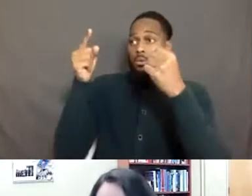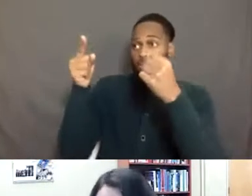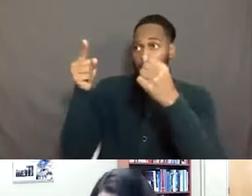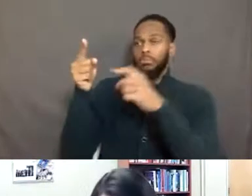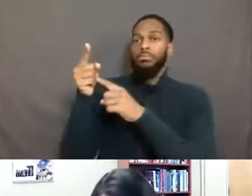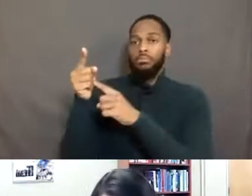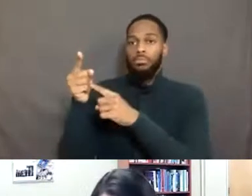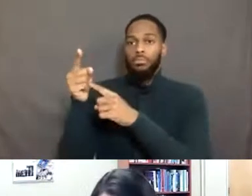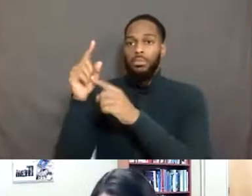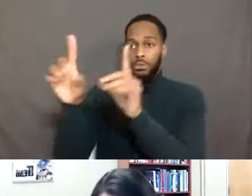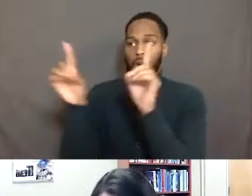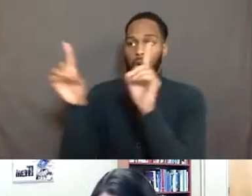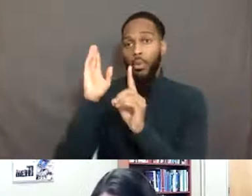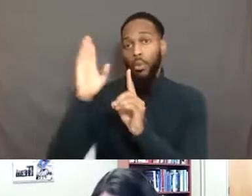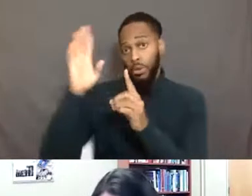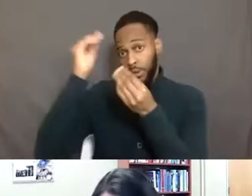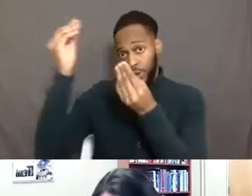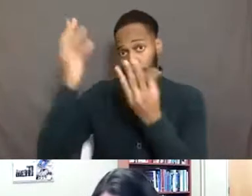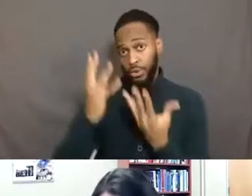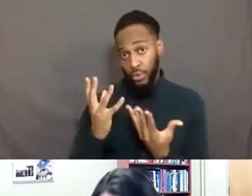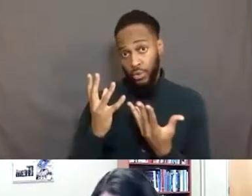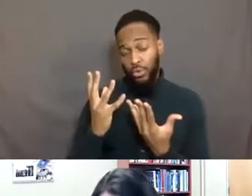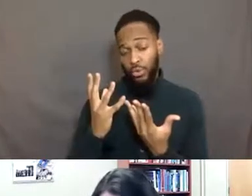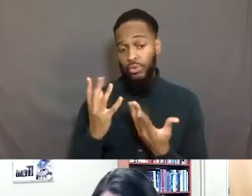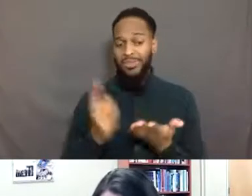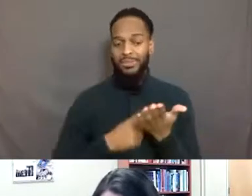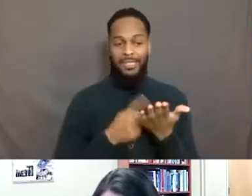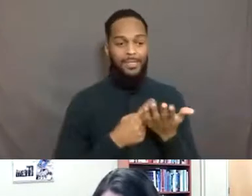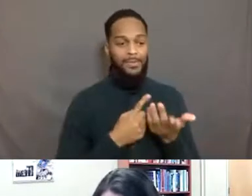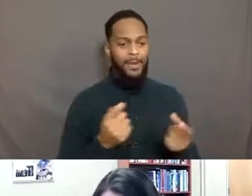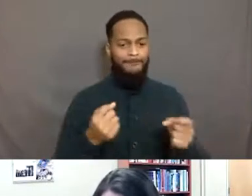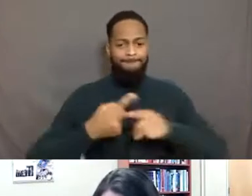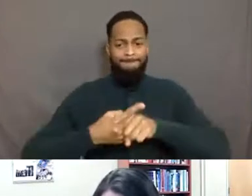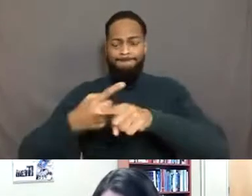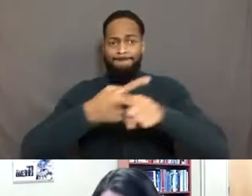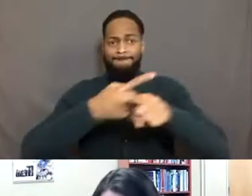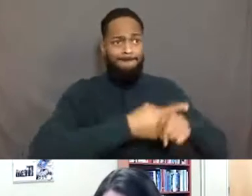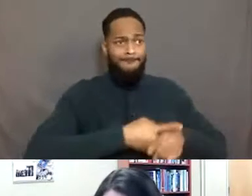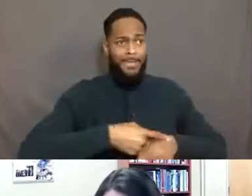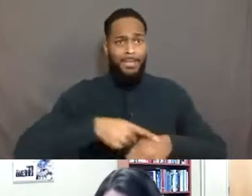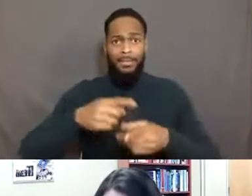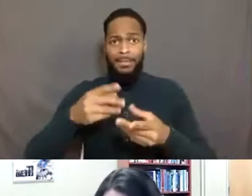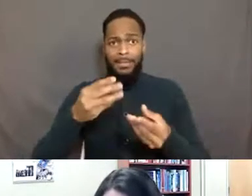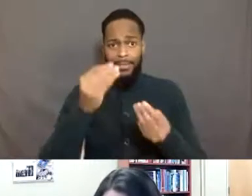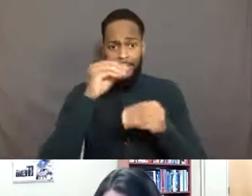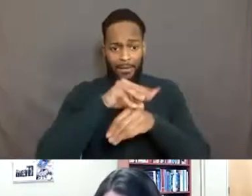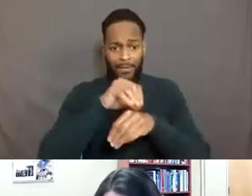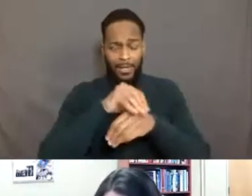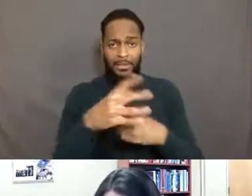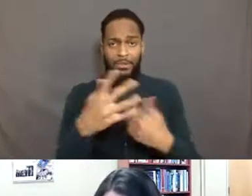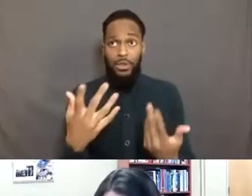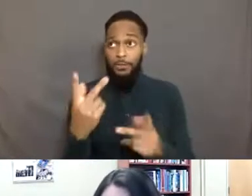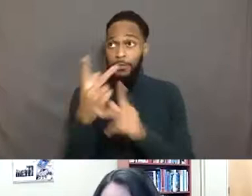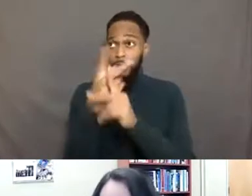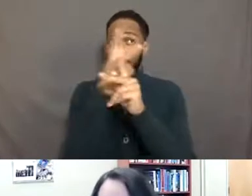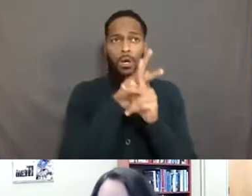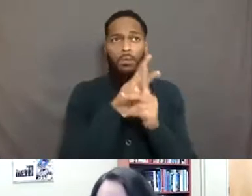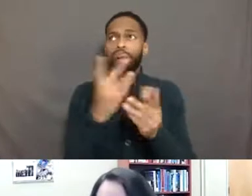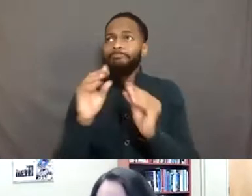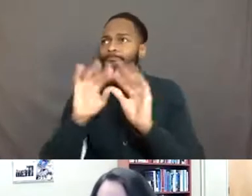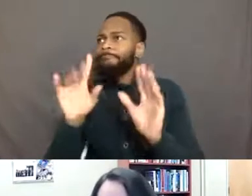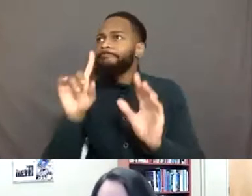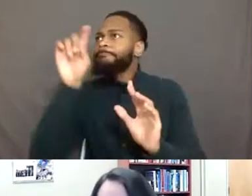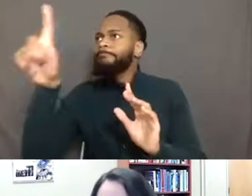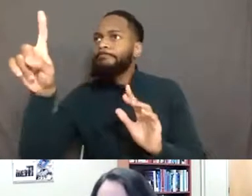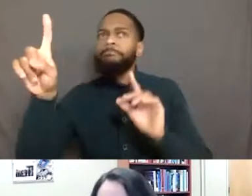conflicting advice from our county public health department and our state, that's why we are all speaking with one voice around we need that clarity so that we